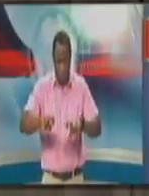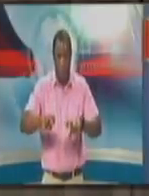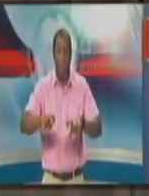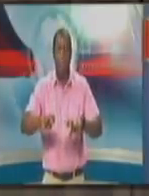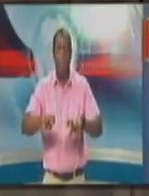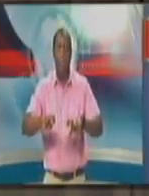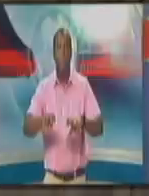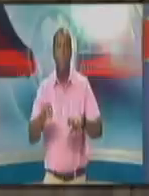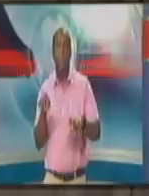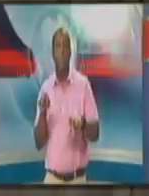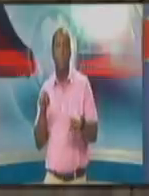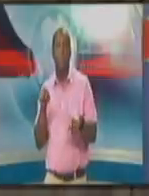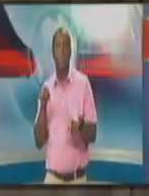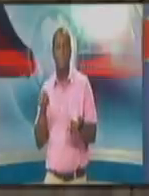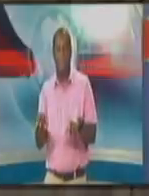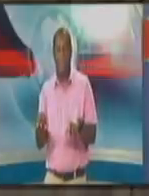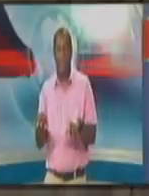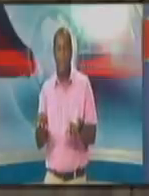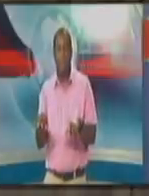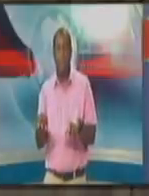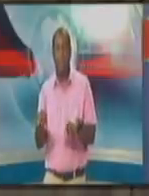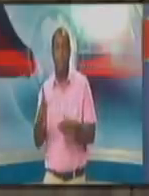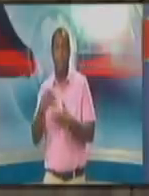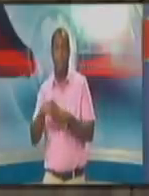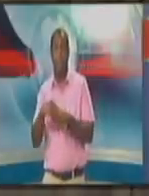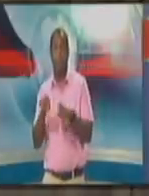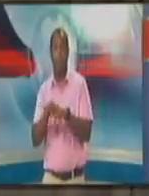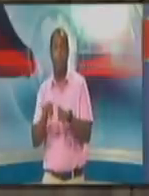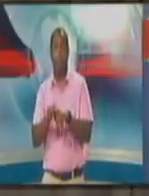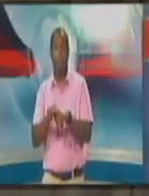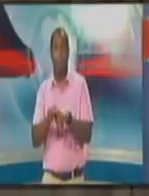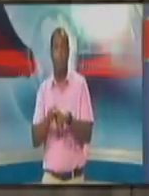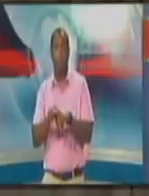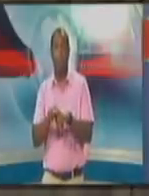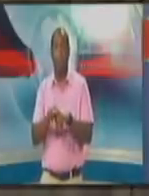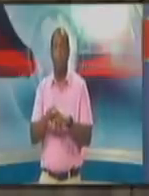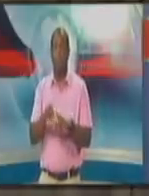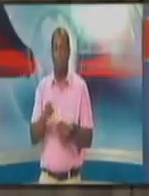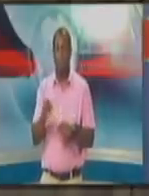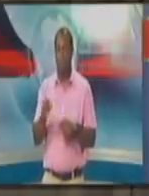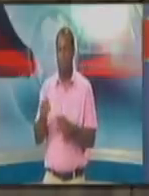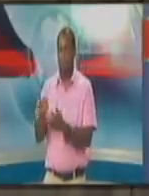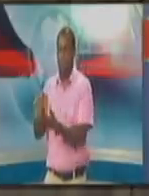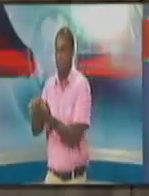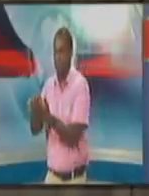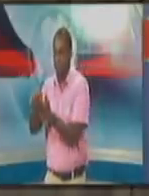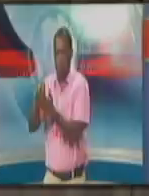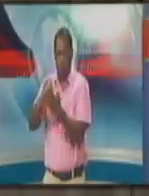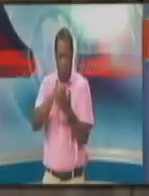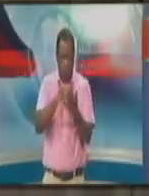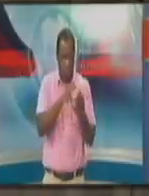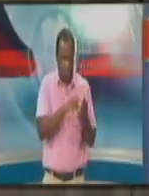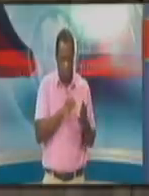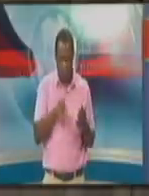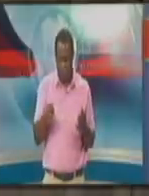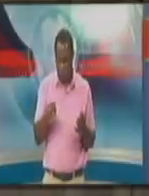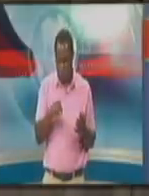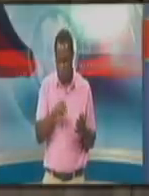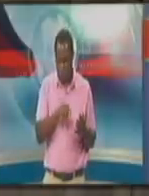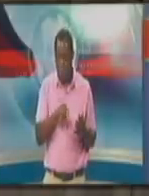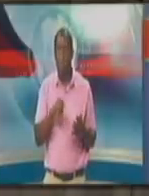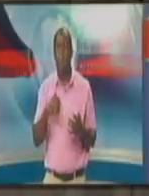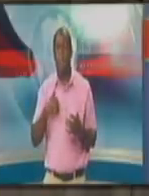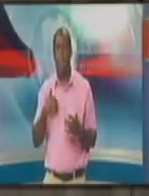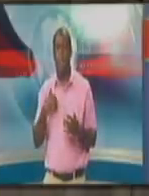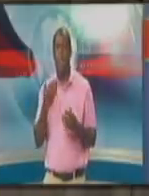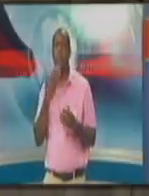It gives us a very good sense of what was happening in the community as well. So out of those 69, as I said yesterday, and one in Tobago, 70, none